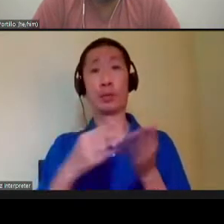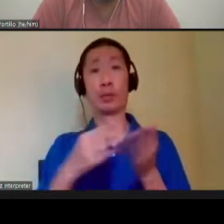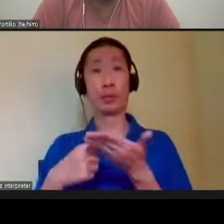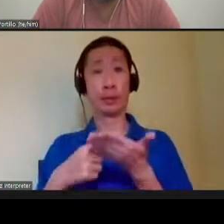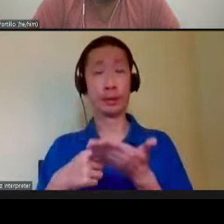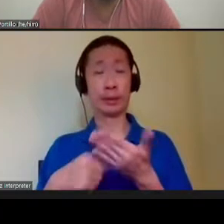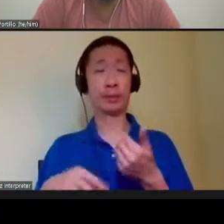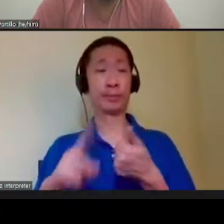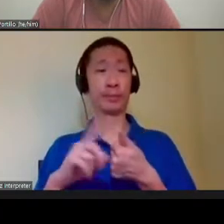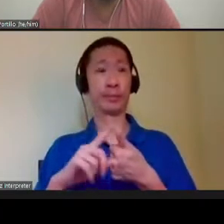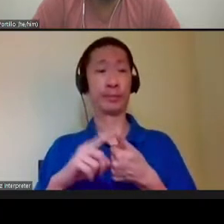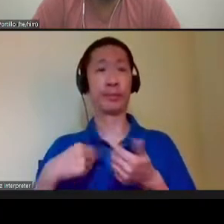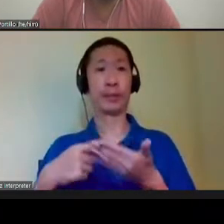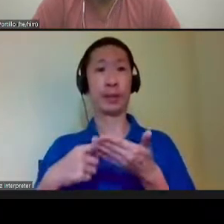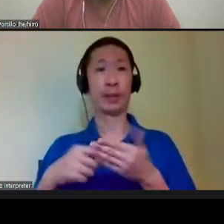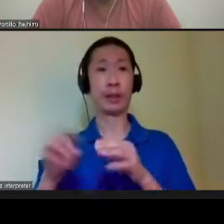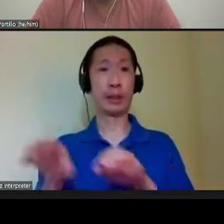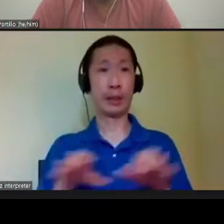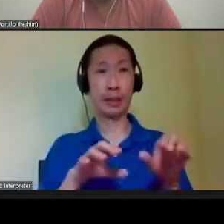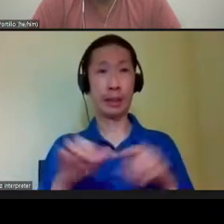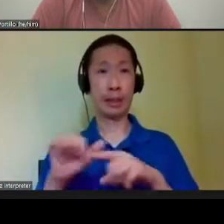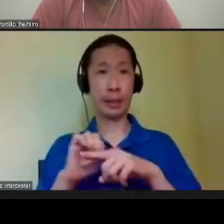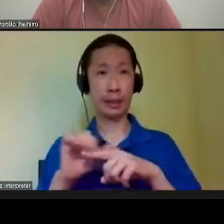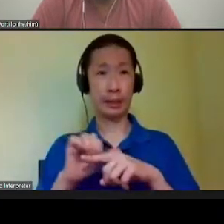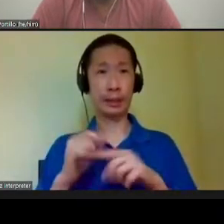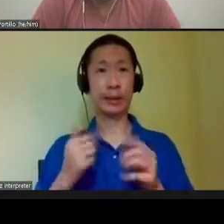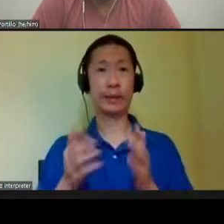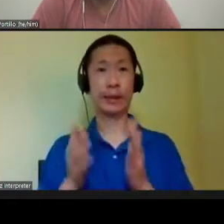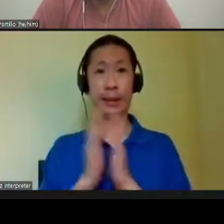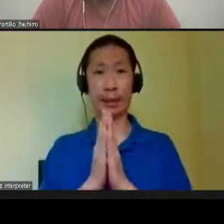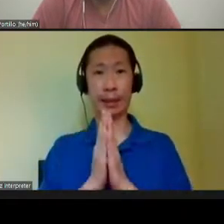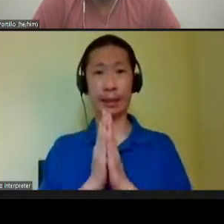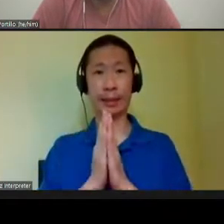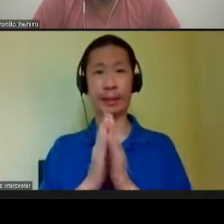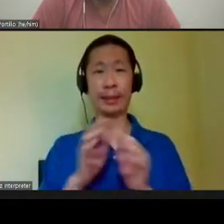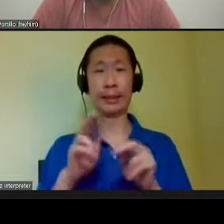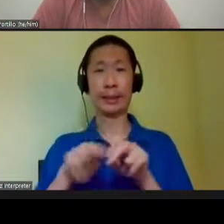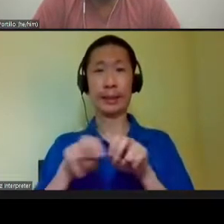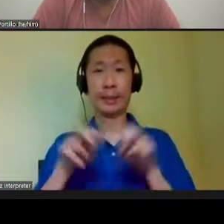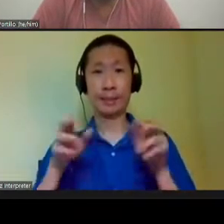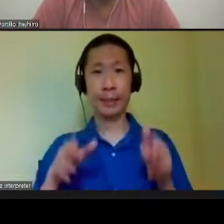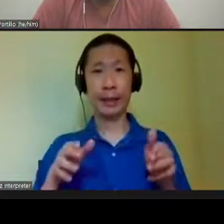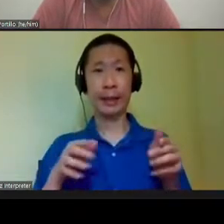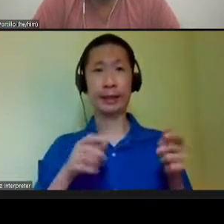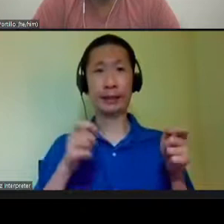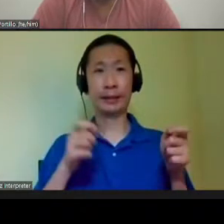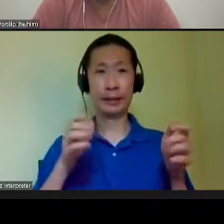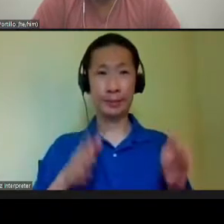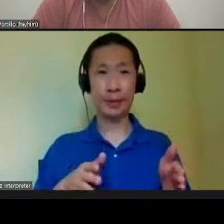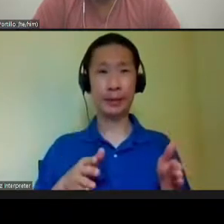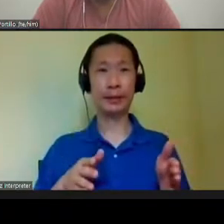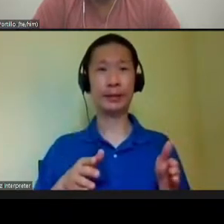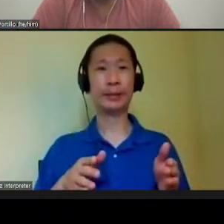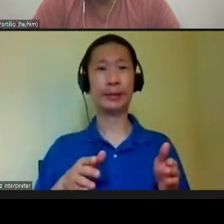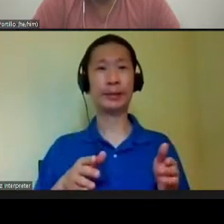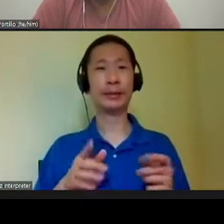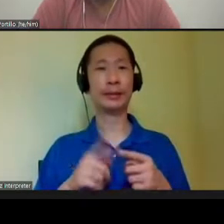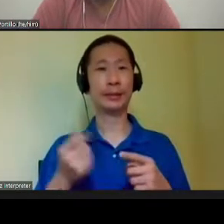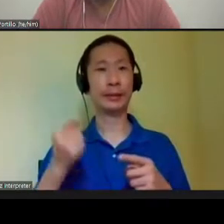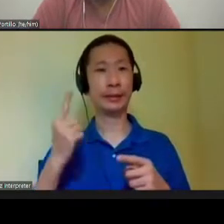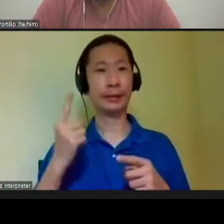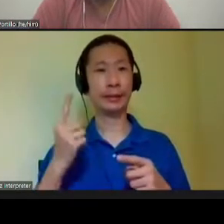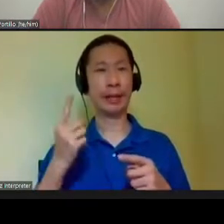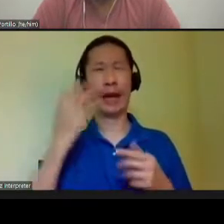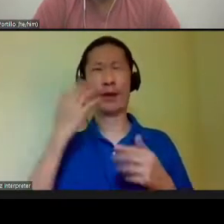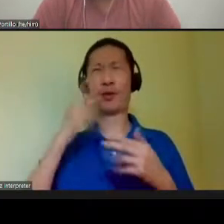the exercise. And I've asked my fellow panelists, moderators, just realized I don't know what we're called,